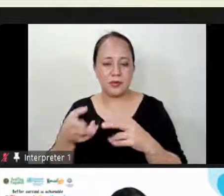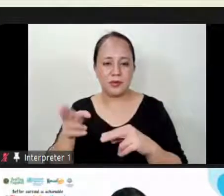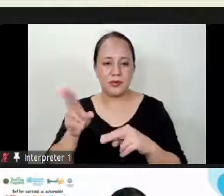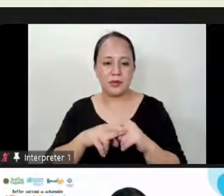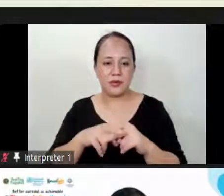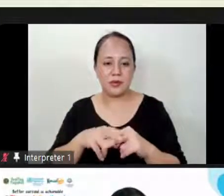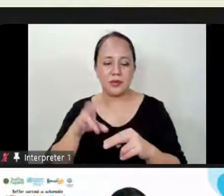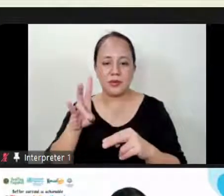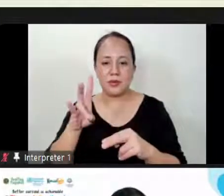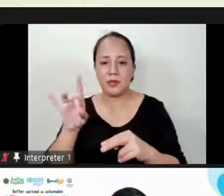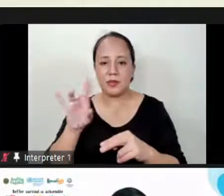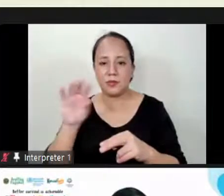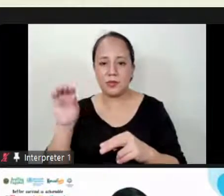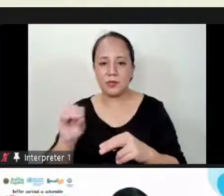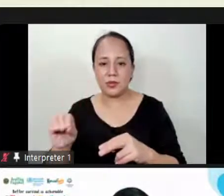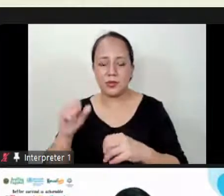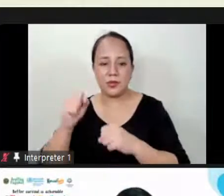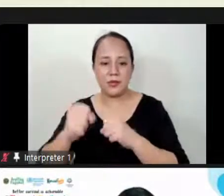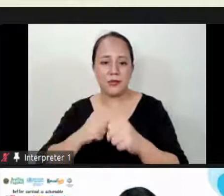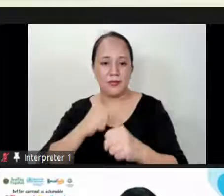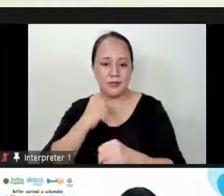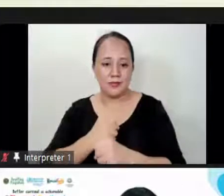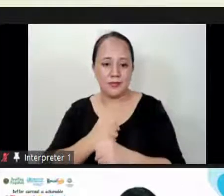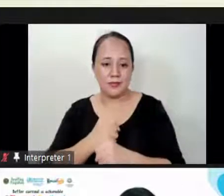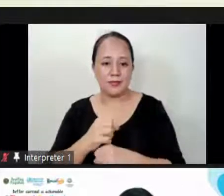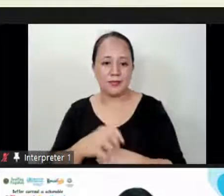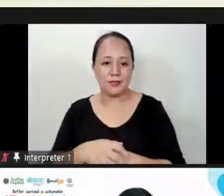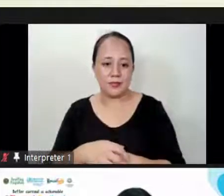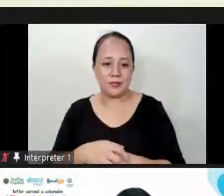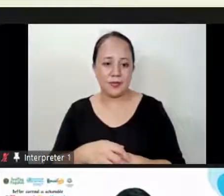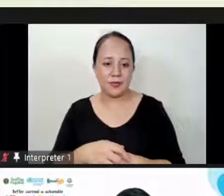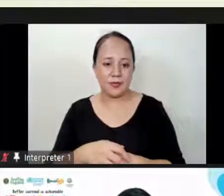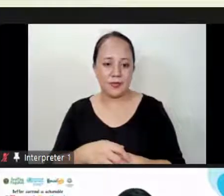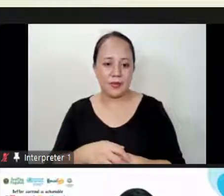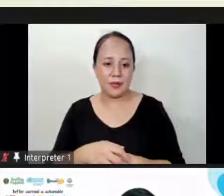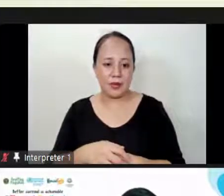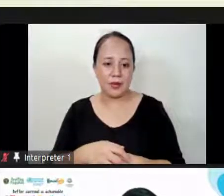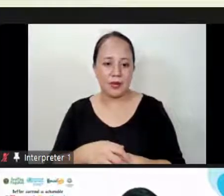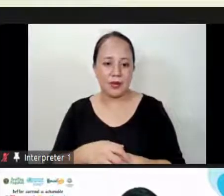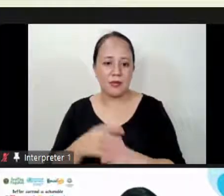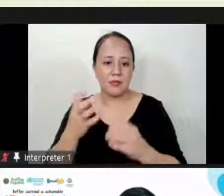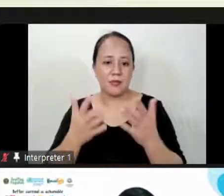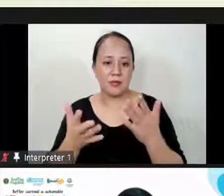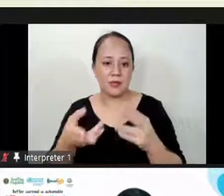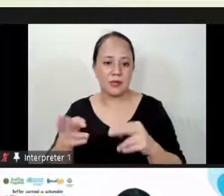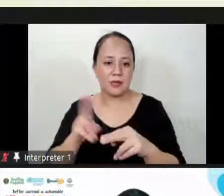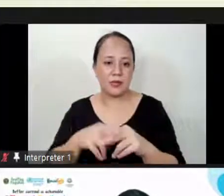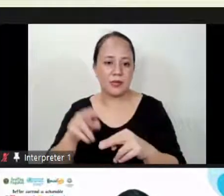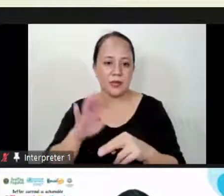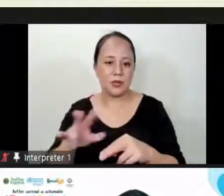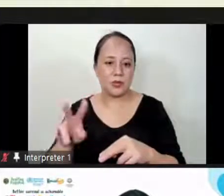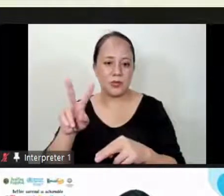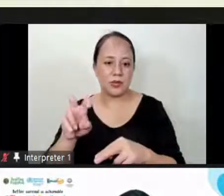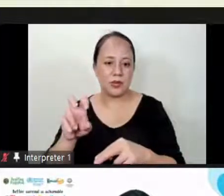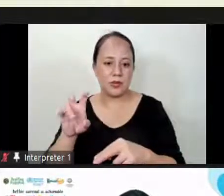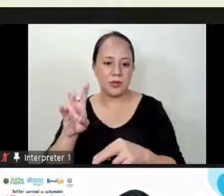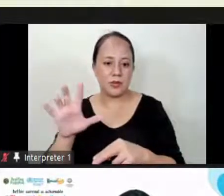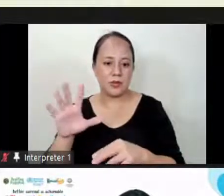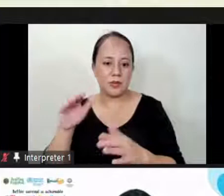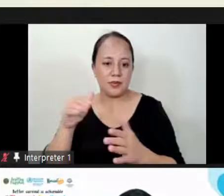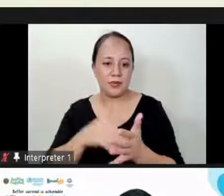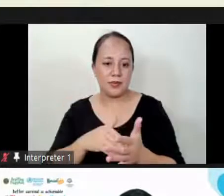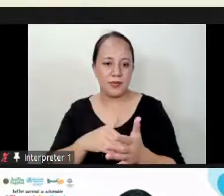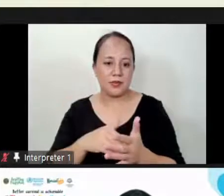to 78% annually and probably reach around